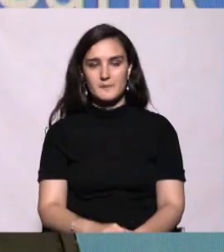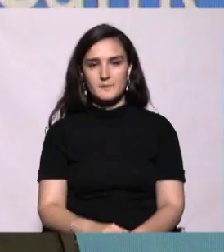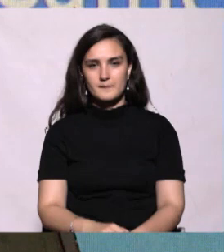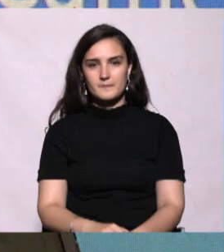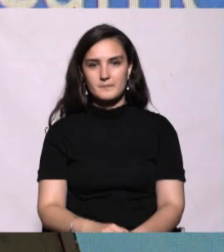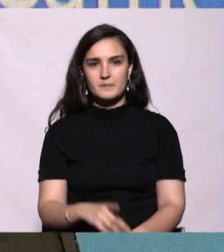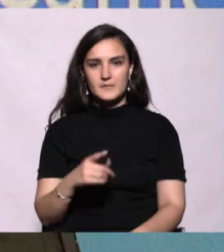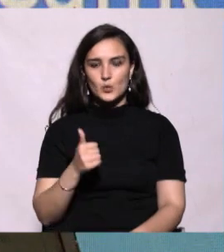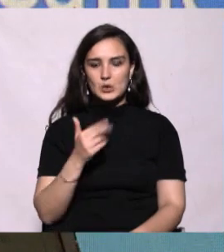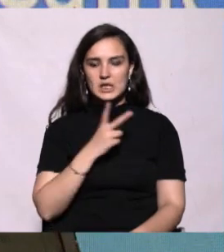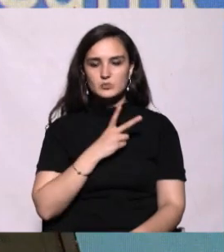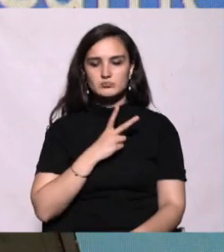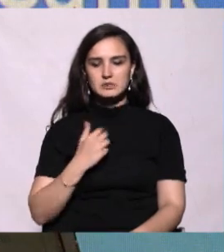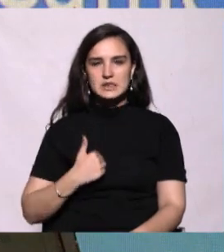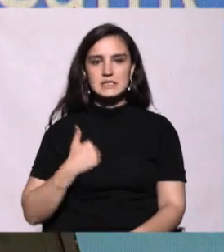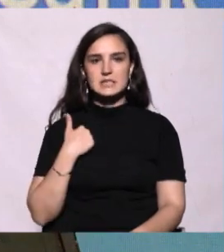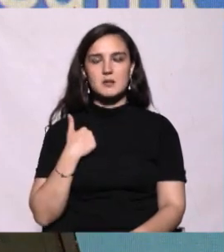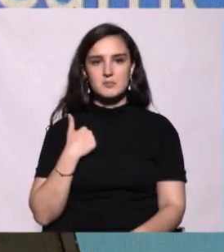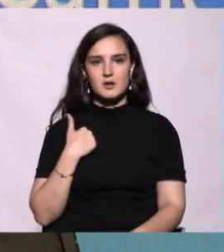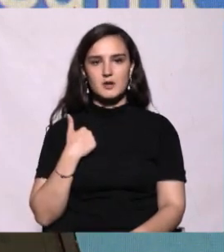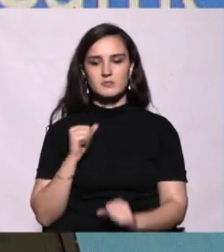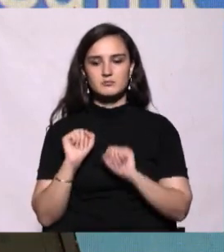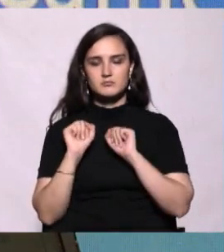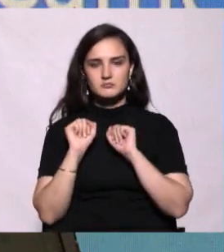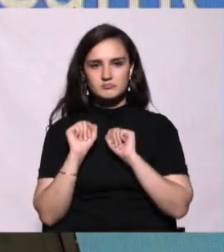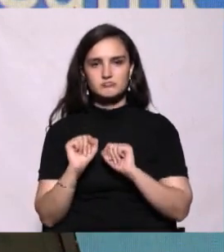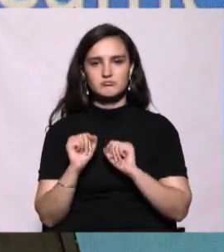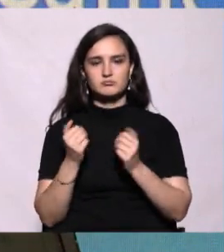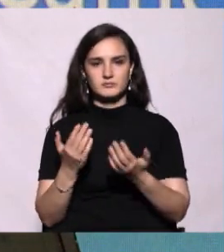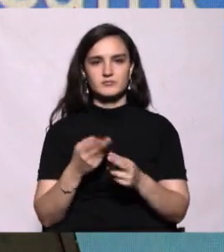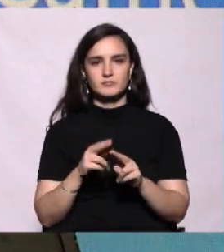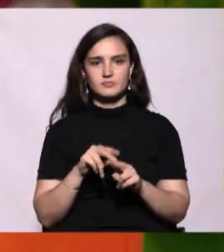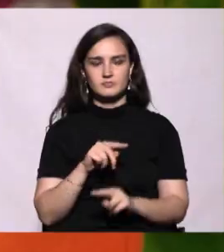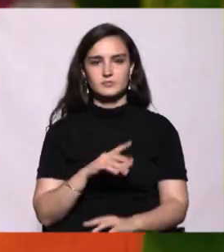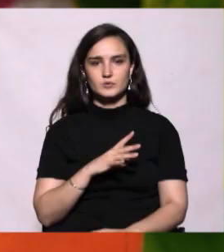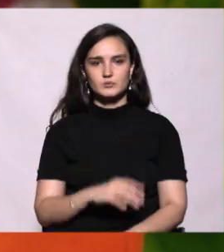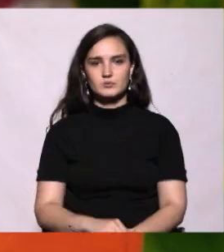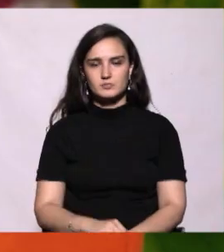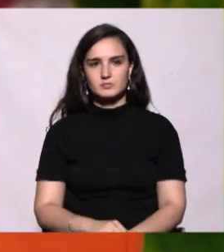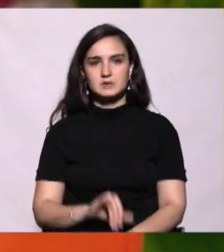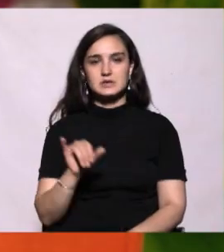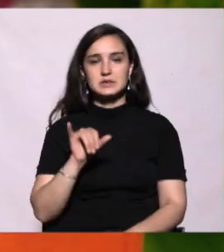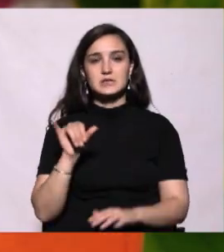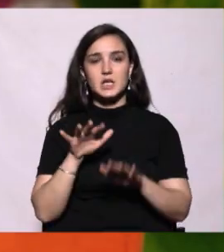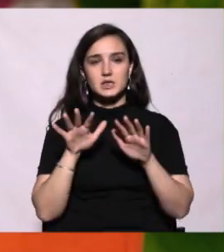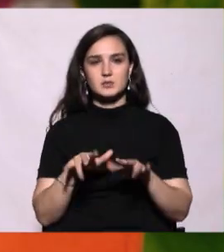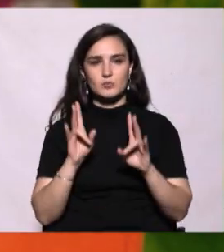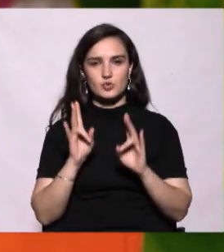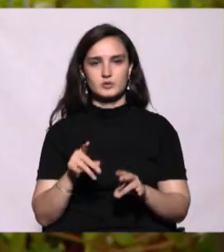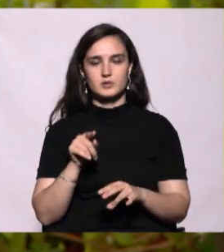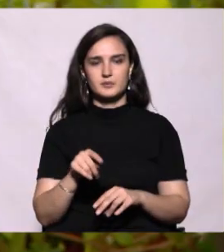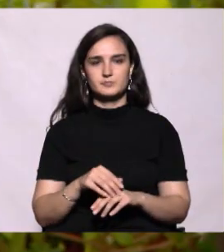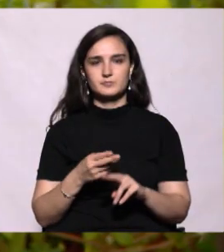solidifying their values, the British values of protection, courage, honor, benevolence. So where this